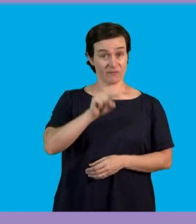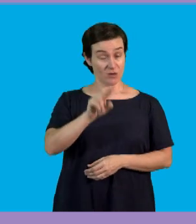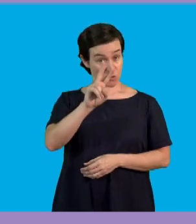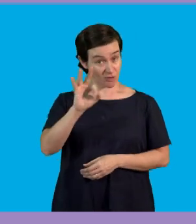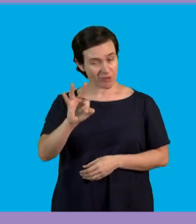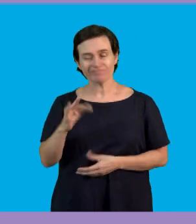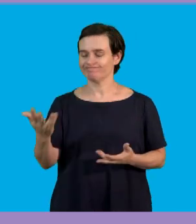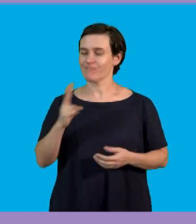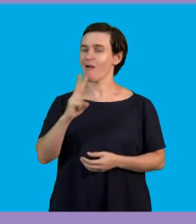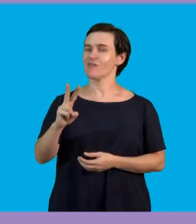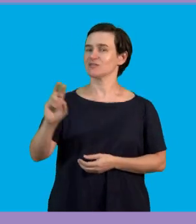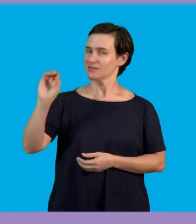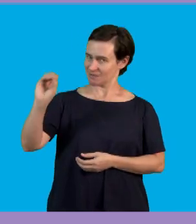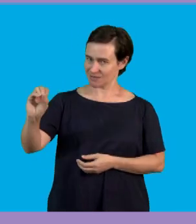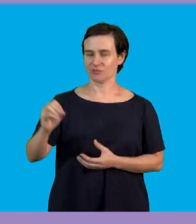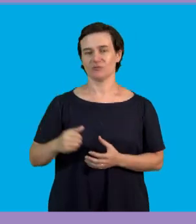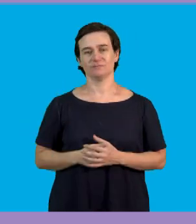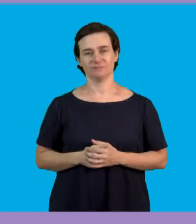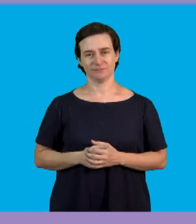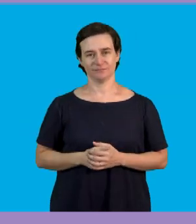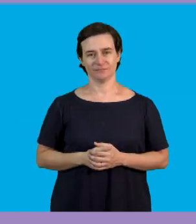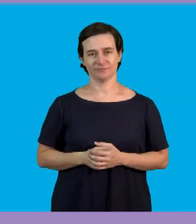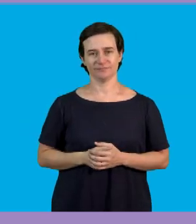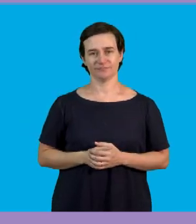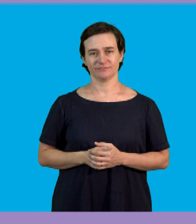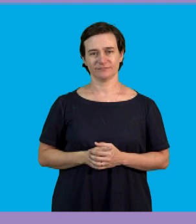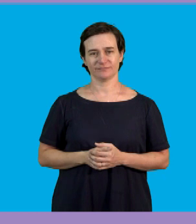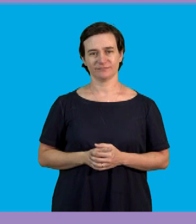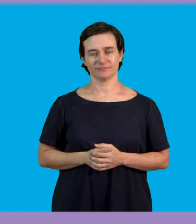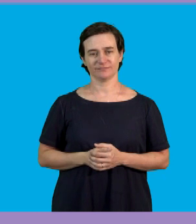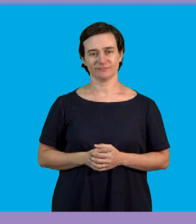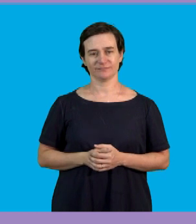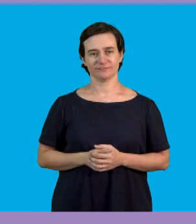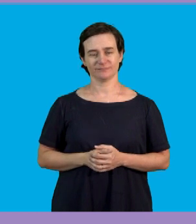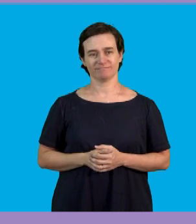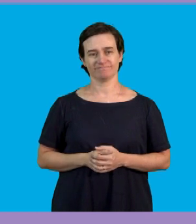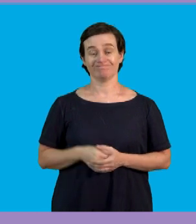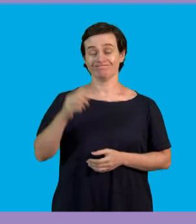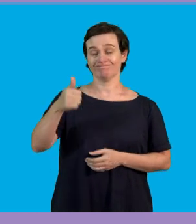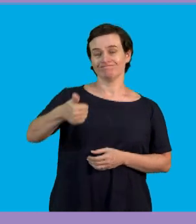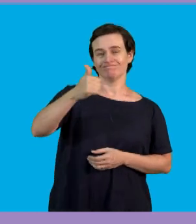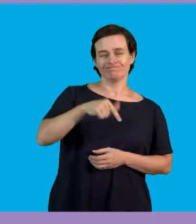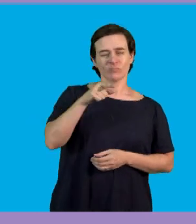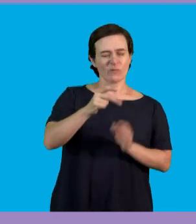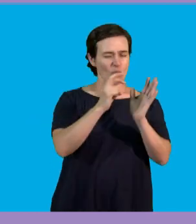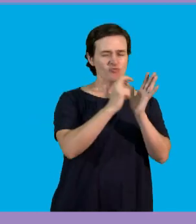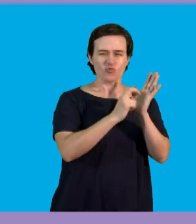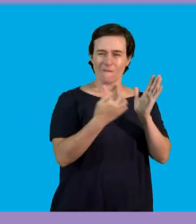the answer will still be a 0. Let's move on to the properties of